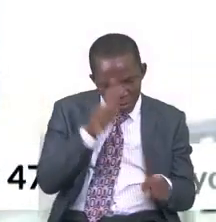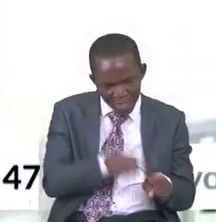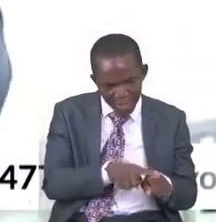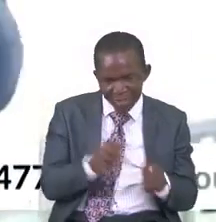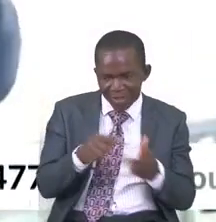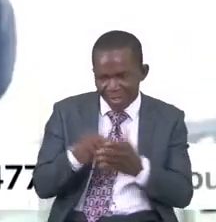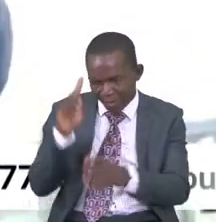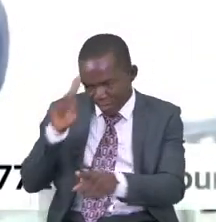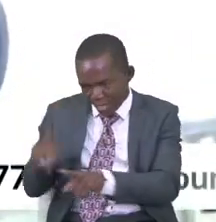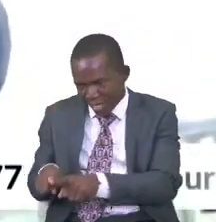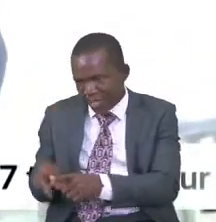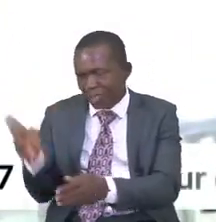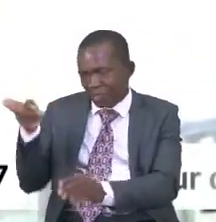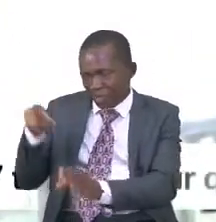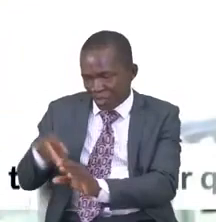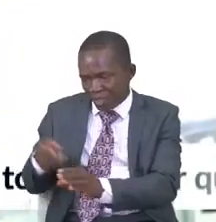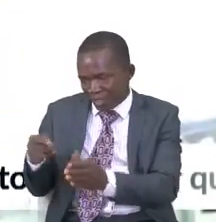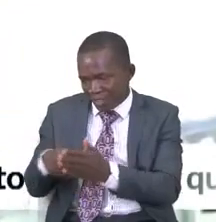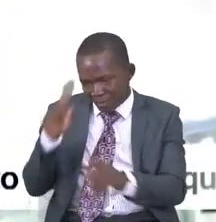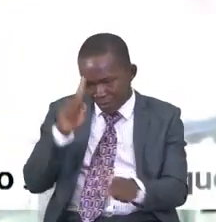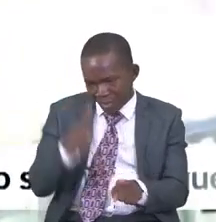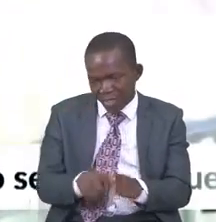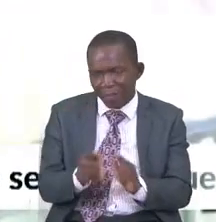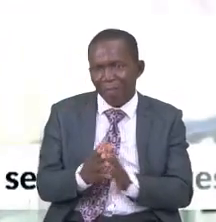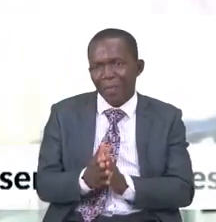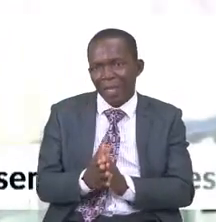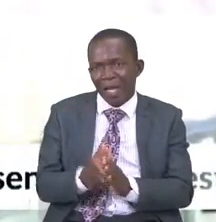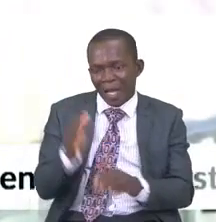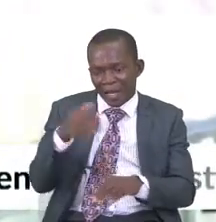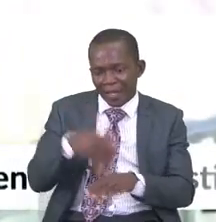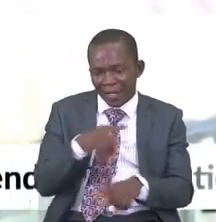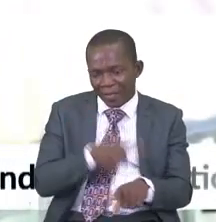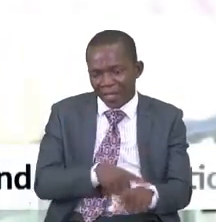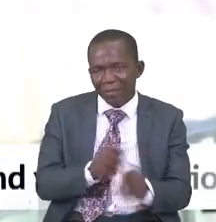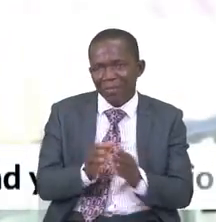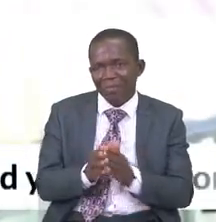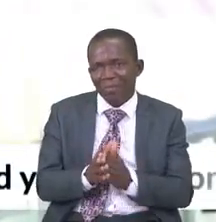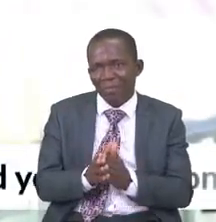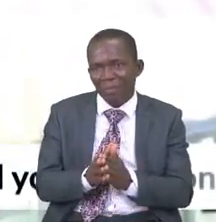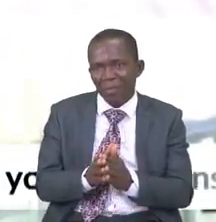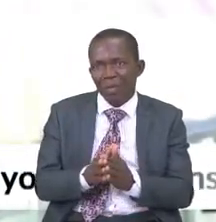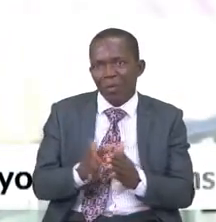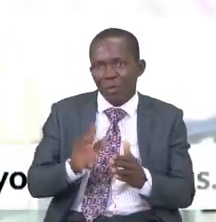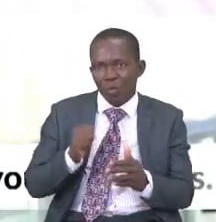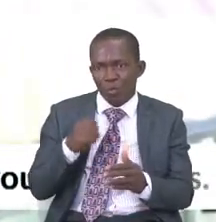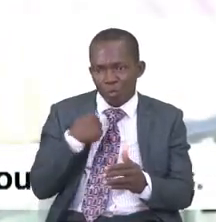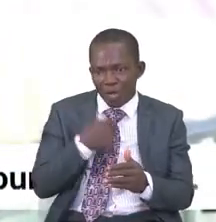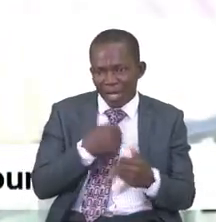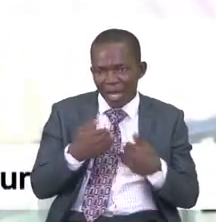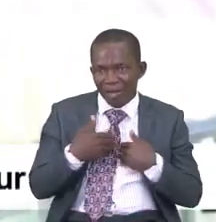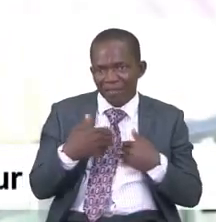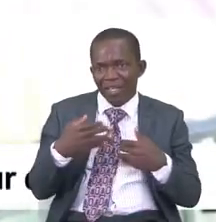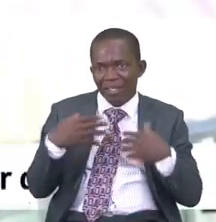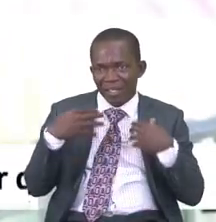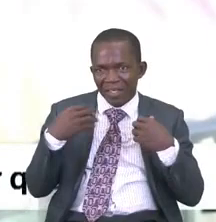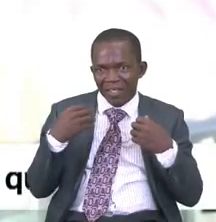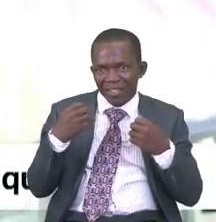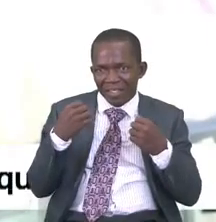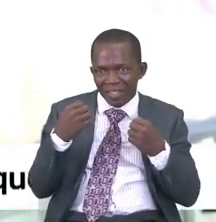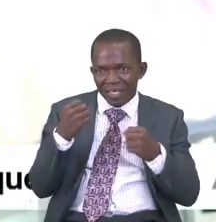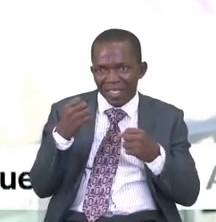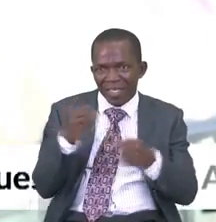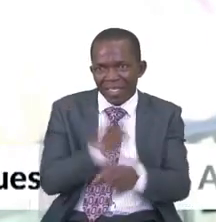ones, join this brother. And I don't want to mention names, but that we'll join them. And I still remember